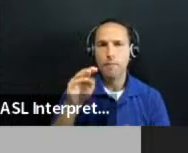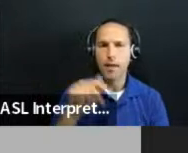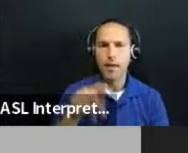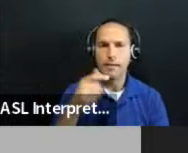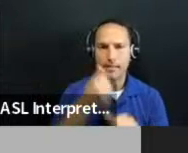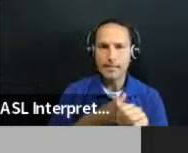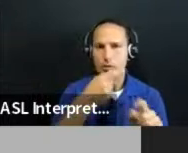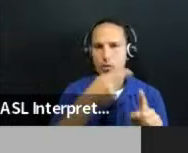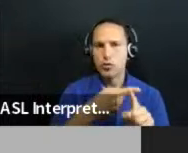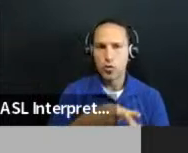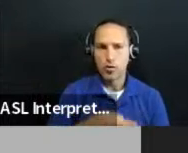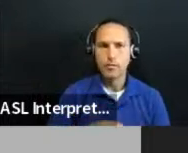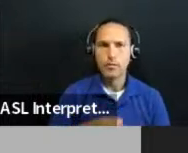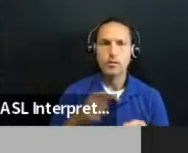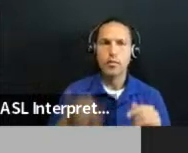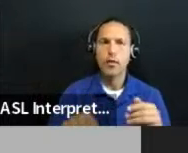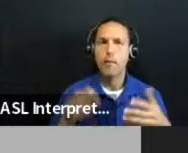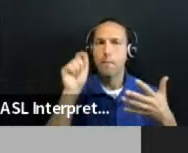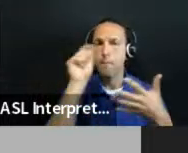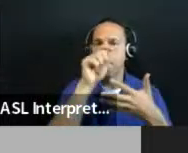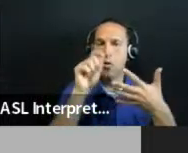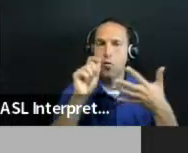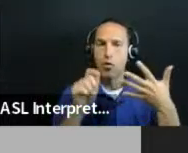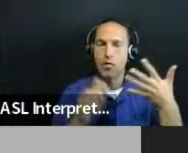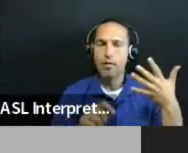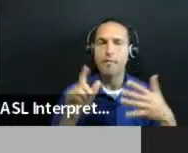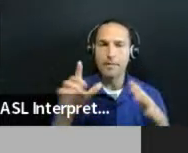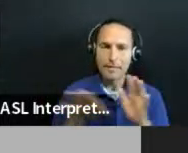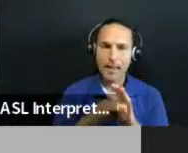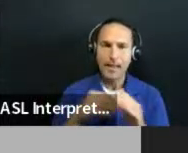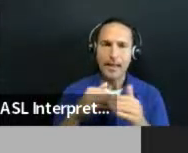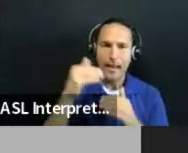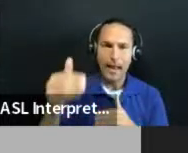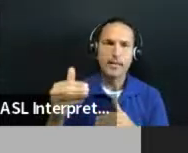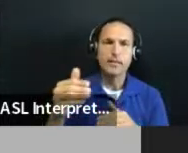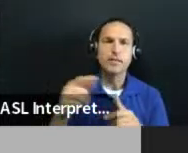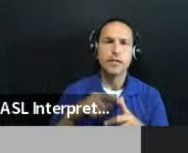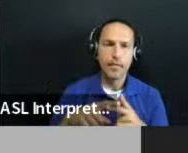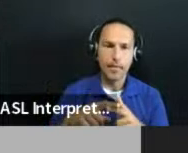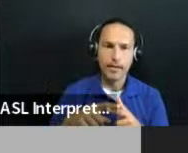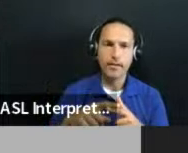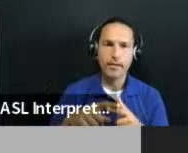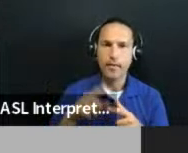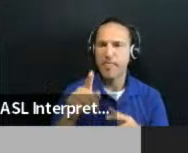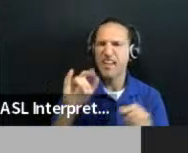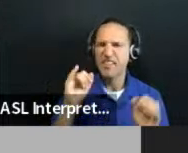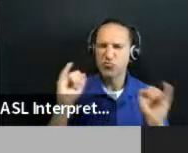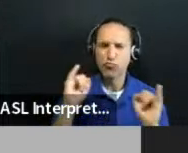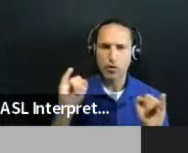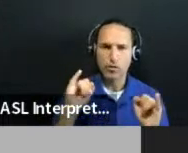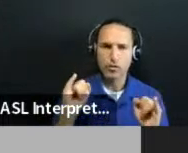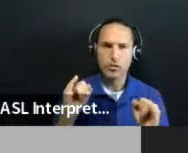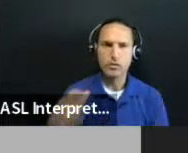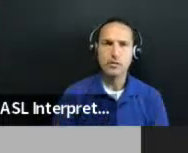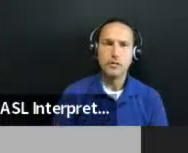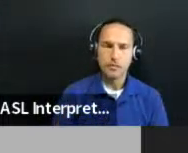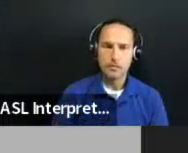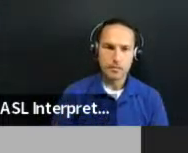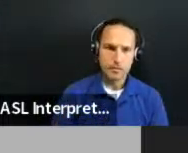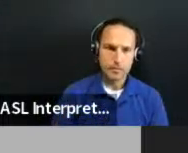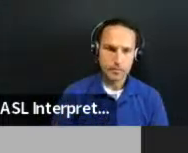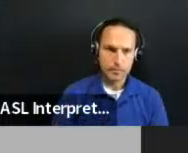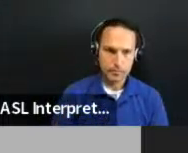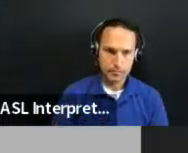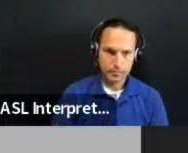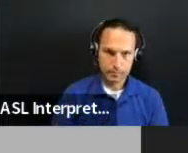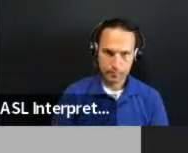intersection. Bullet. First, use the form to select a borough and select the next button. Bullet. Next, you will be asked to So type in those the are the street name and then instructions. I select just the wanted to next show button. you that. And